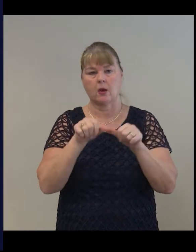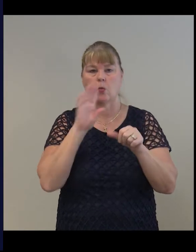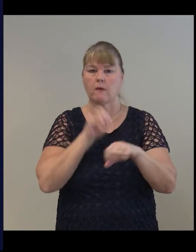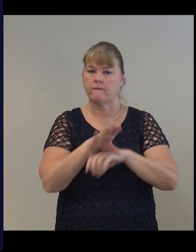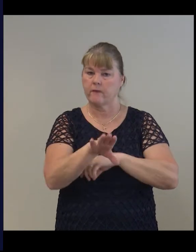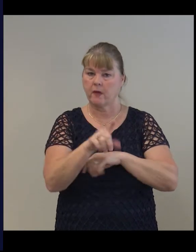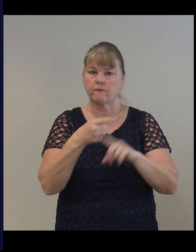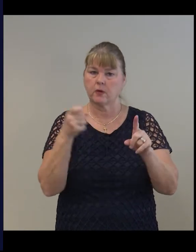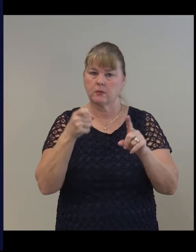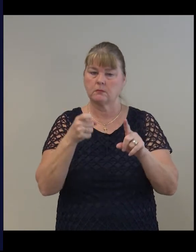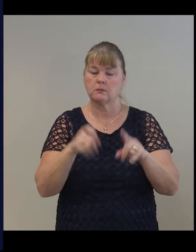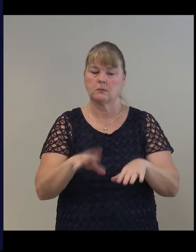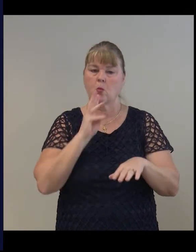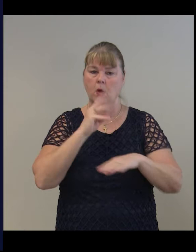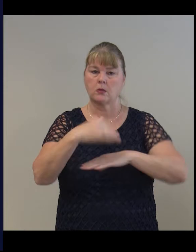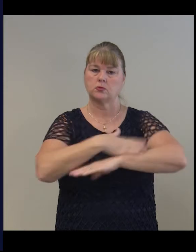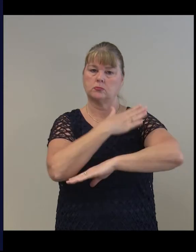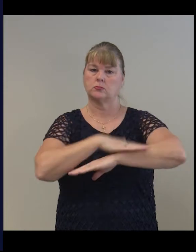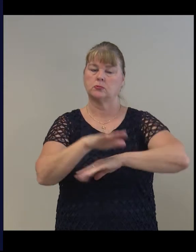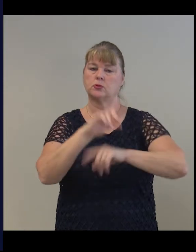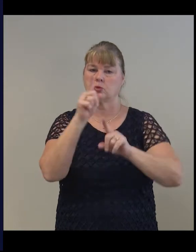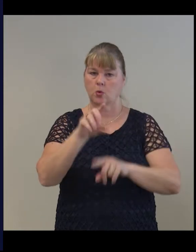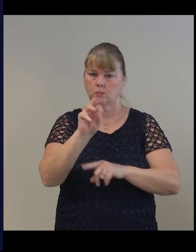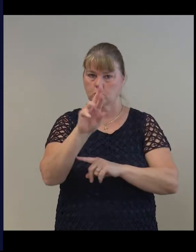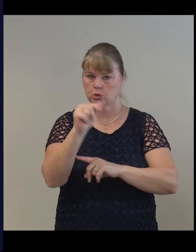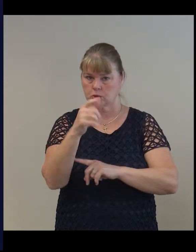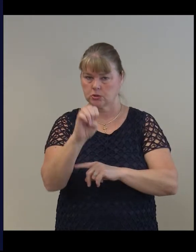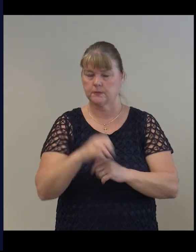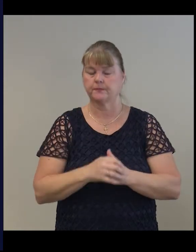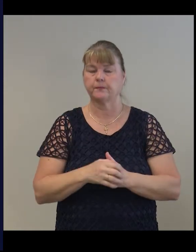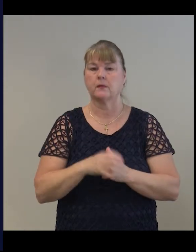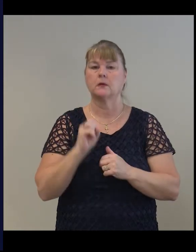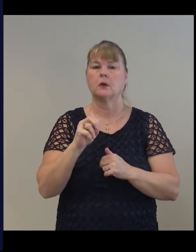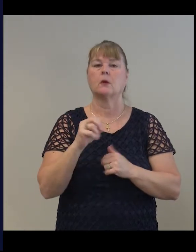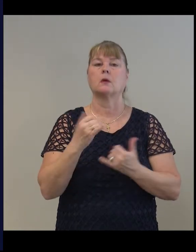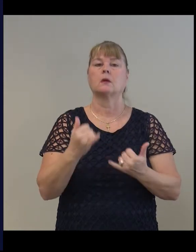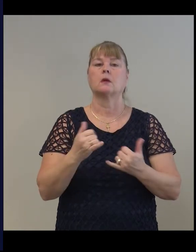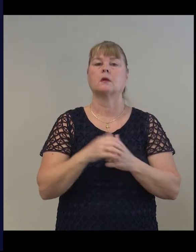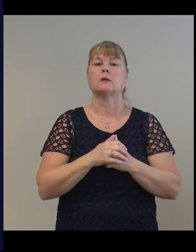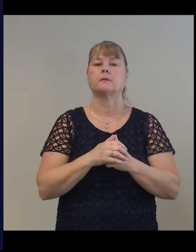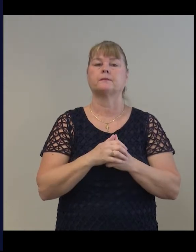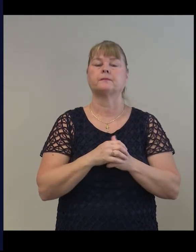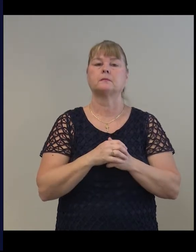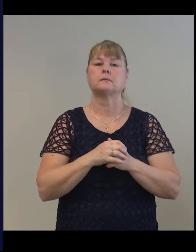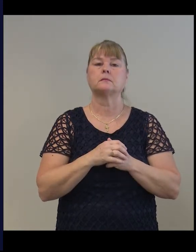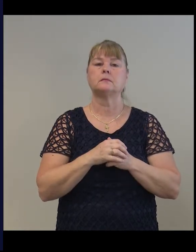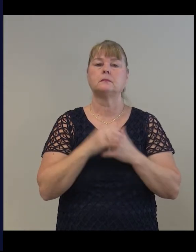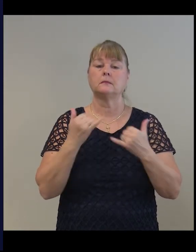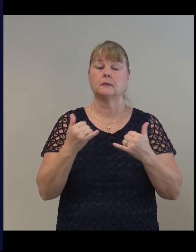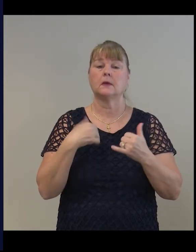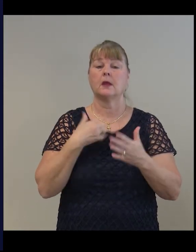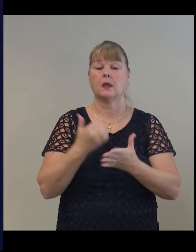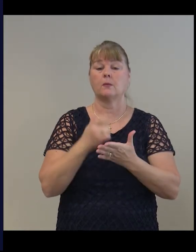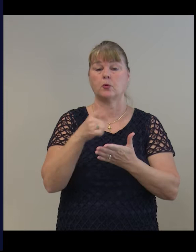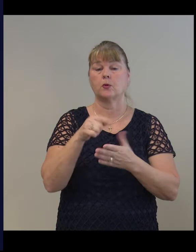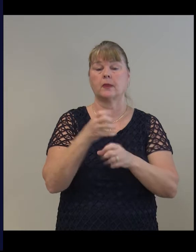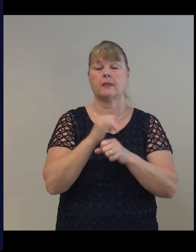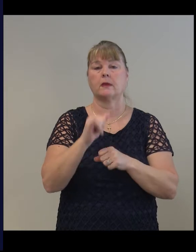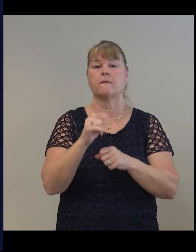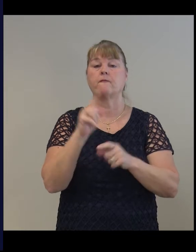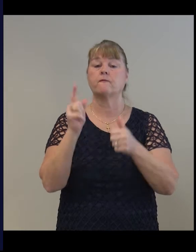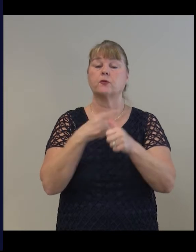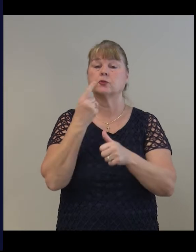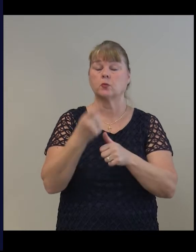So, factors that influence storm surge. I told you I would help you get to this. The first one, storm intensity. The stronger